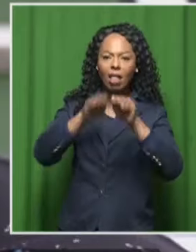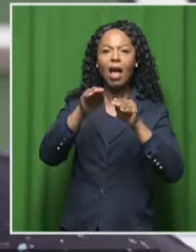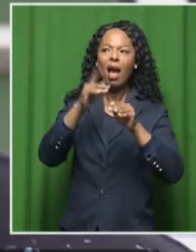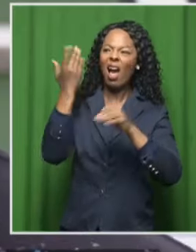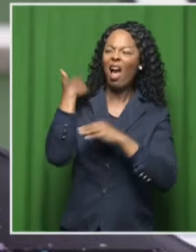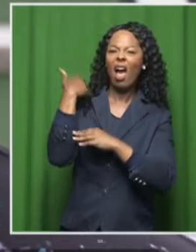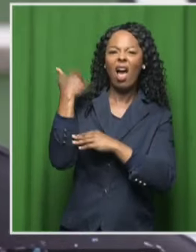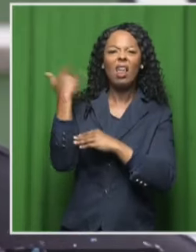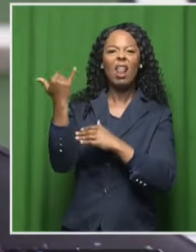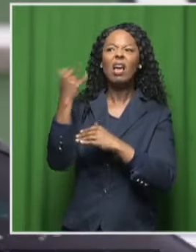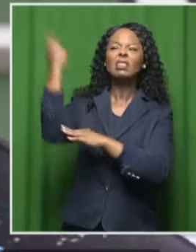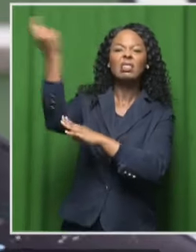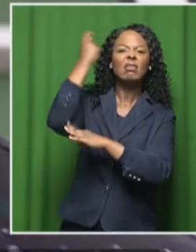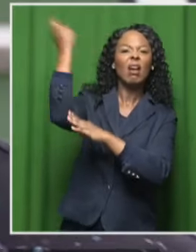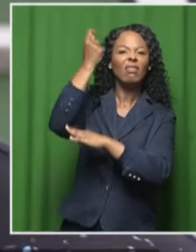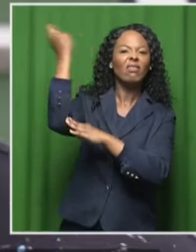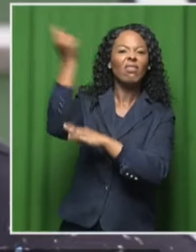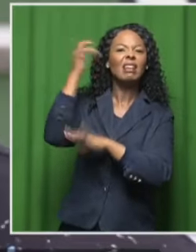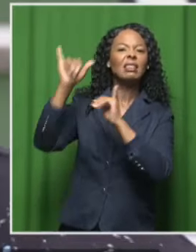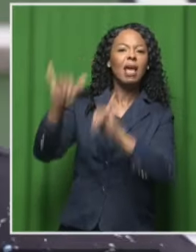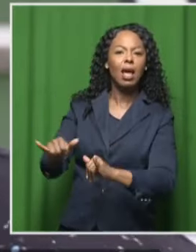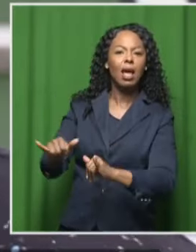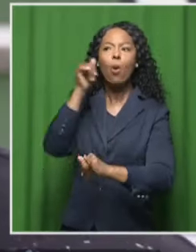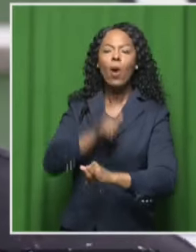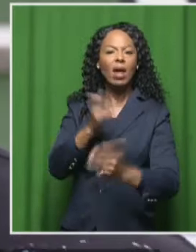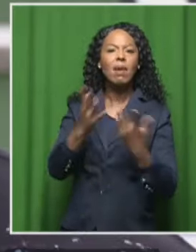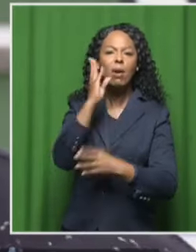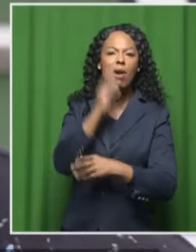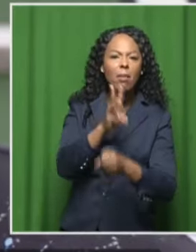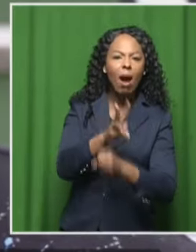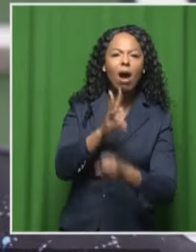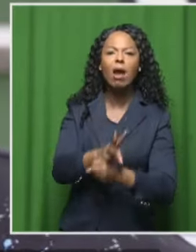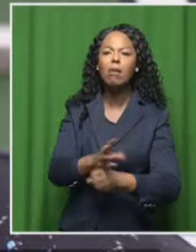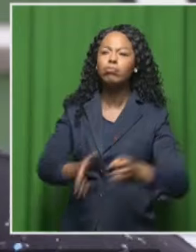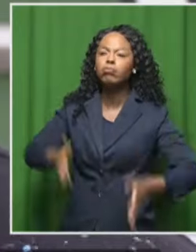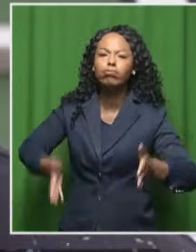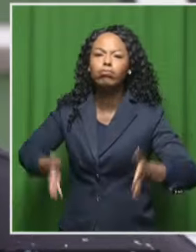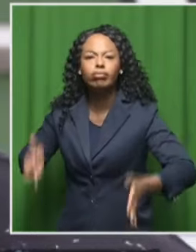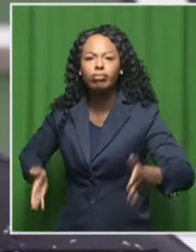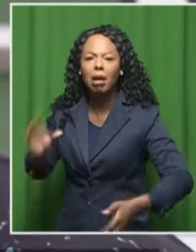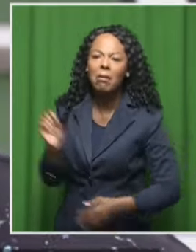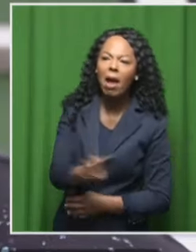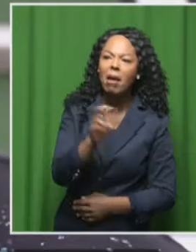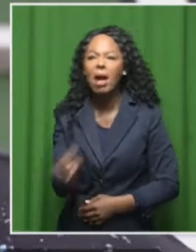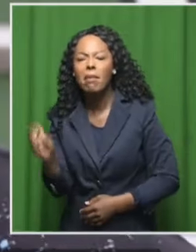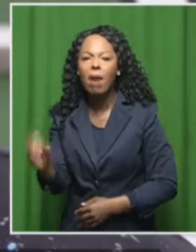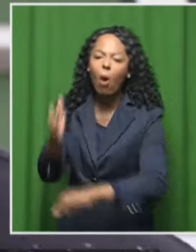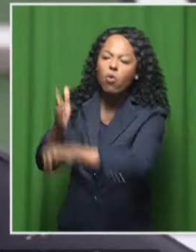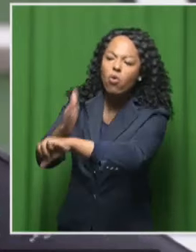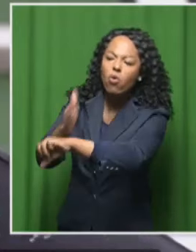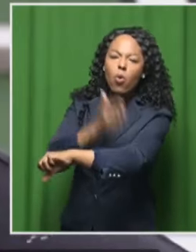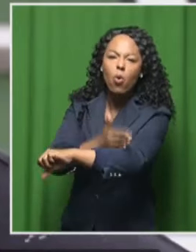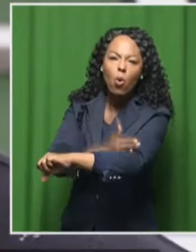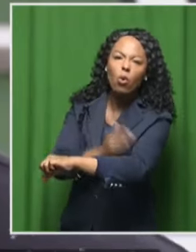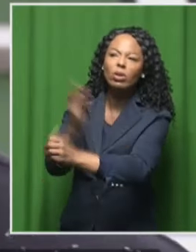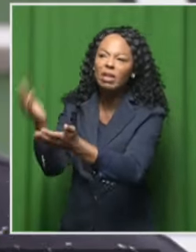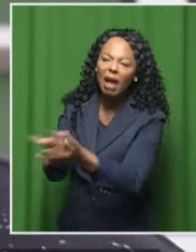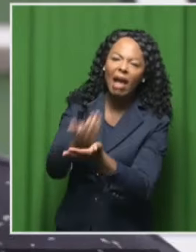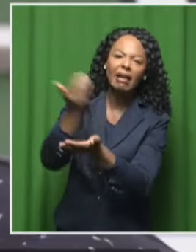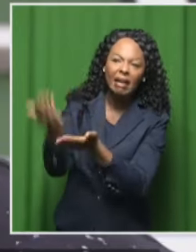farms. So our grannies, when they go to fetch some wood and go to maybe do the field, they will see